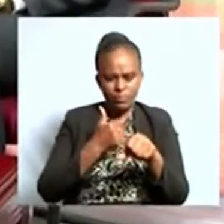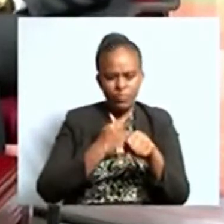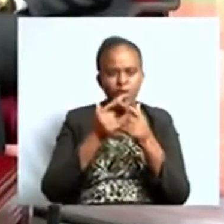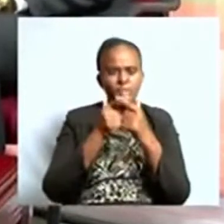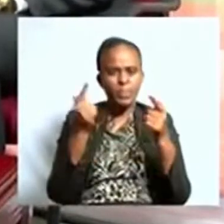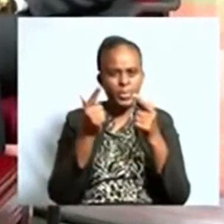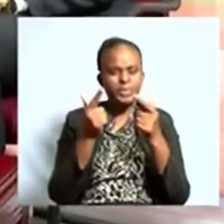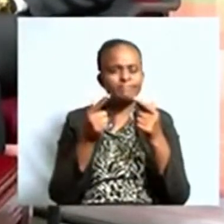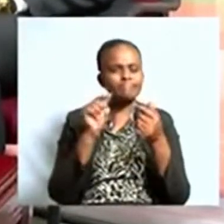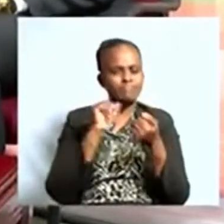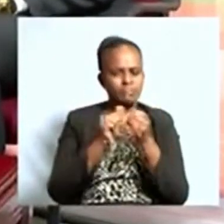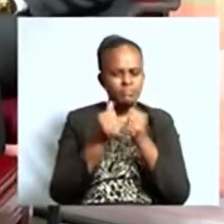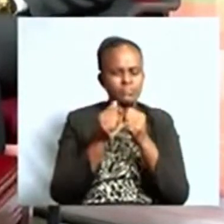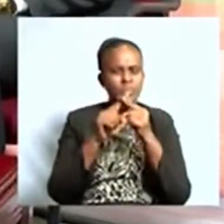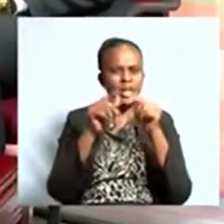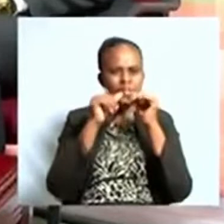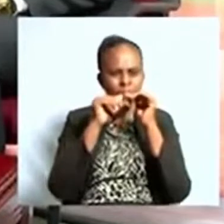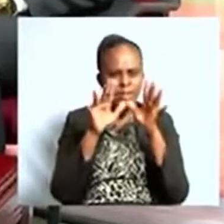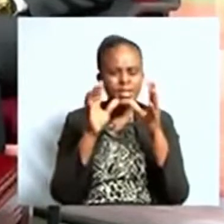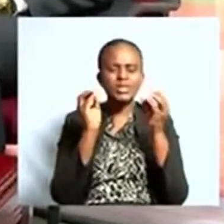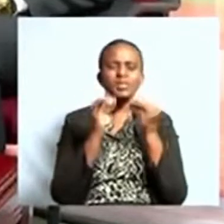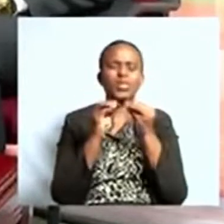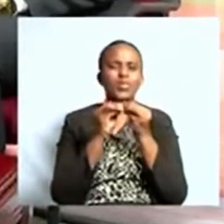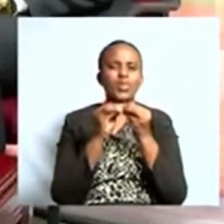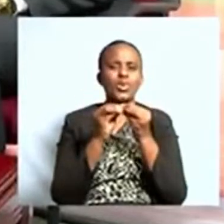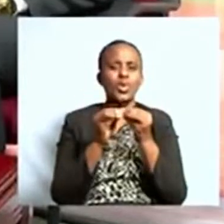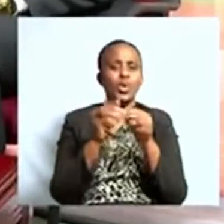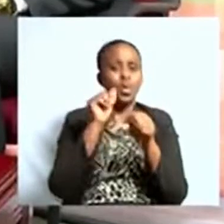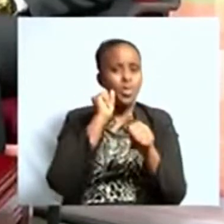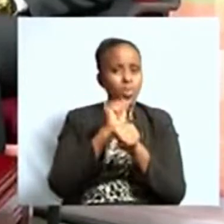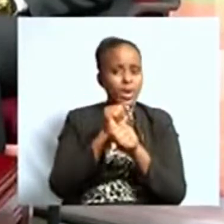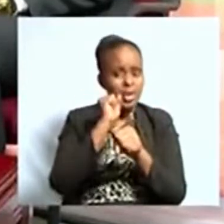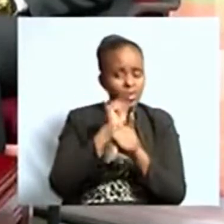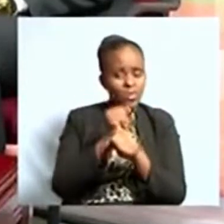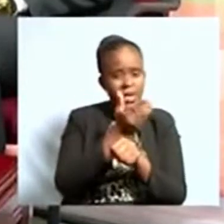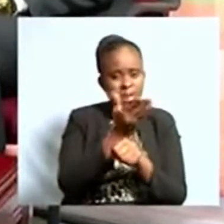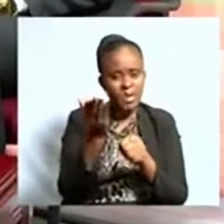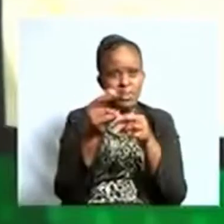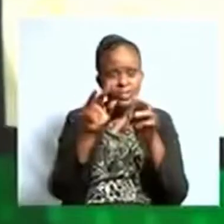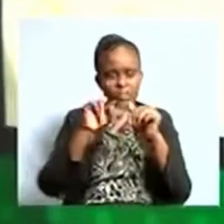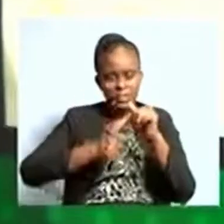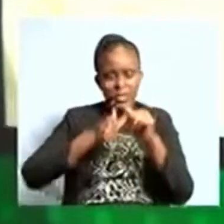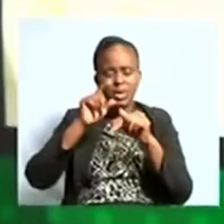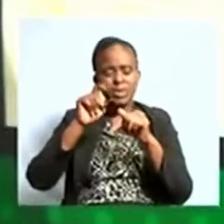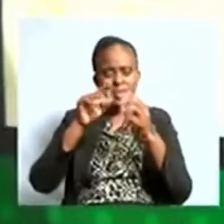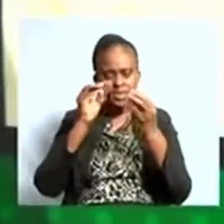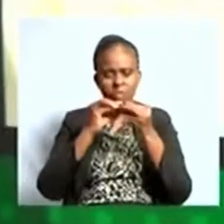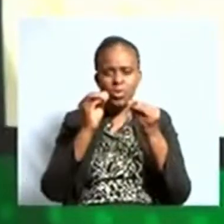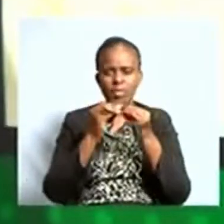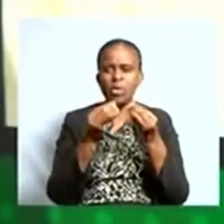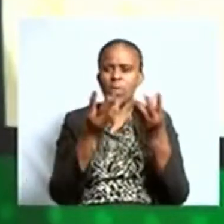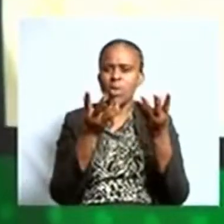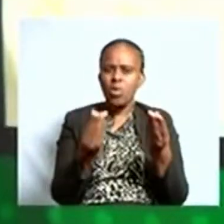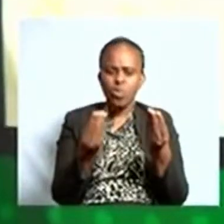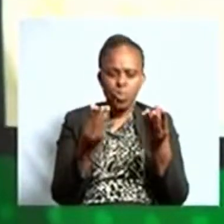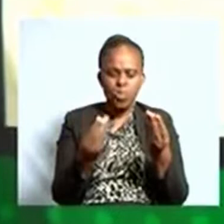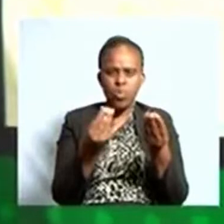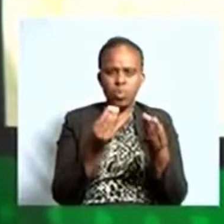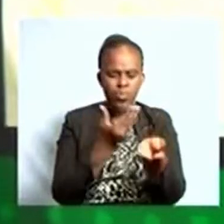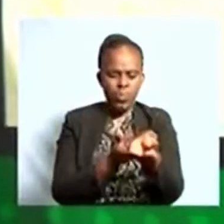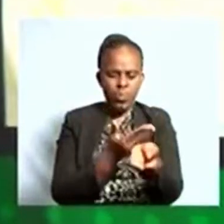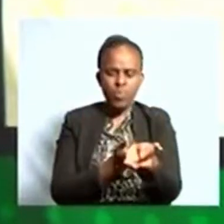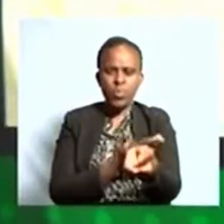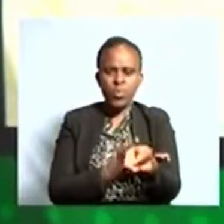dry spell. But it was also a blessing, because to work on these roads, you need a bit of moisture content in the